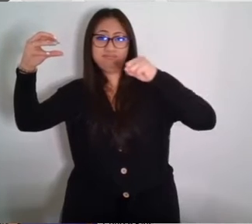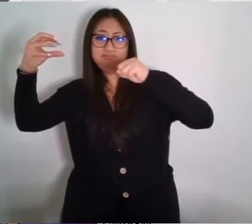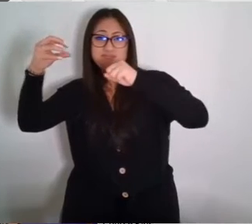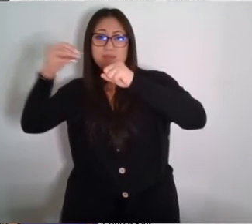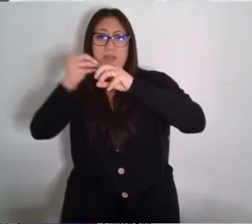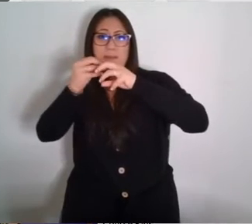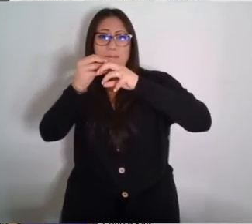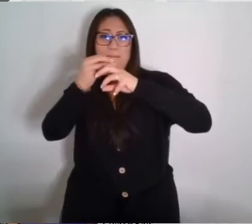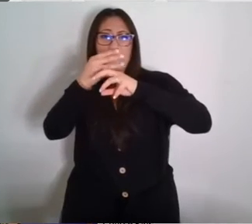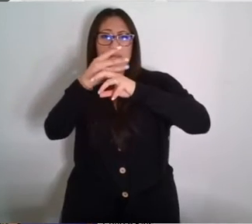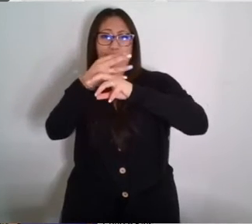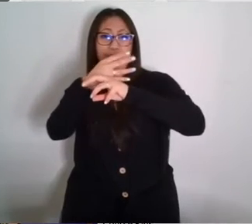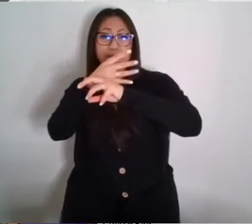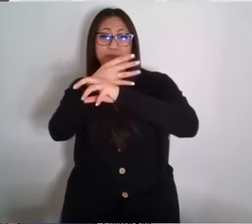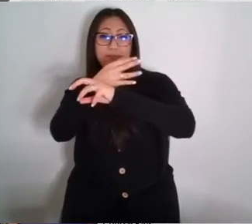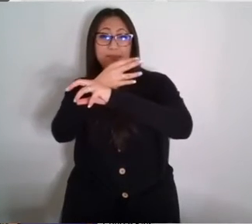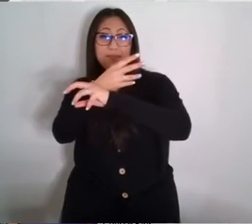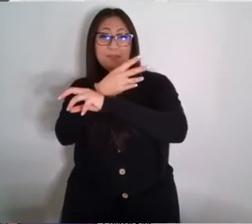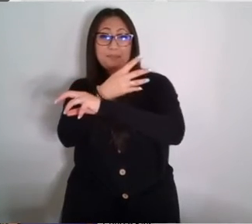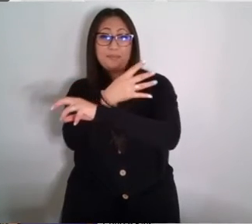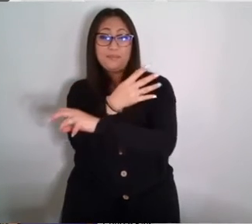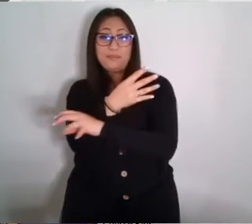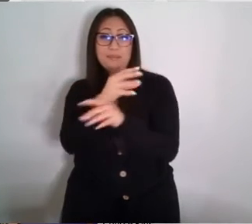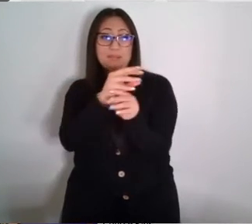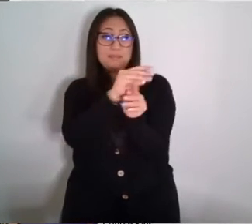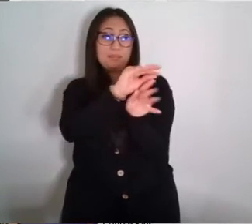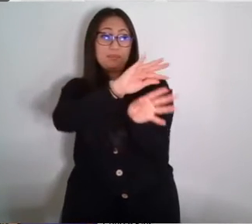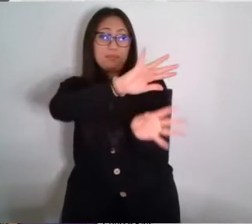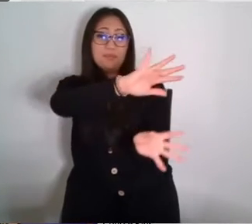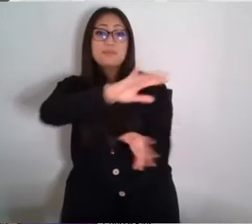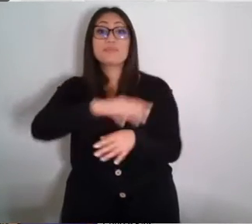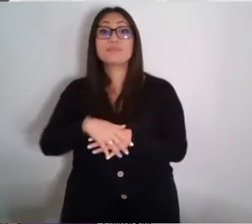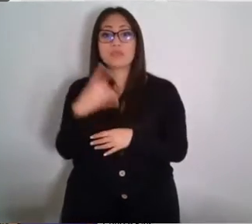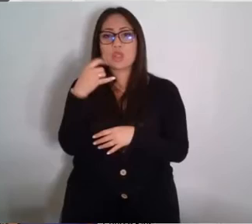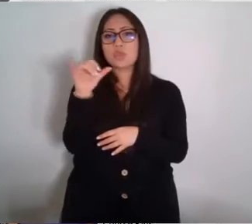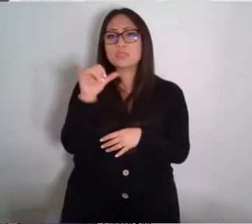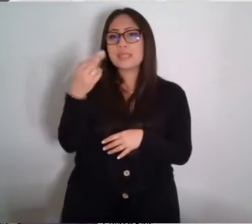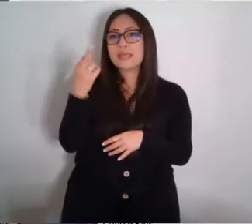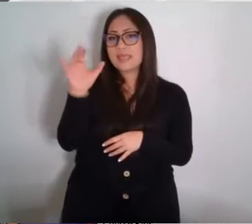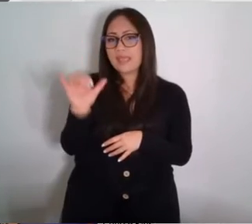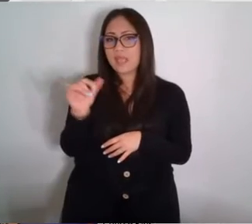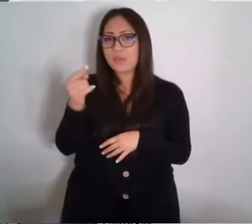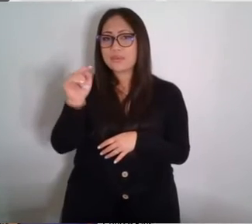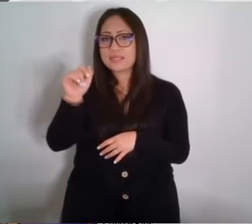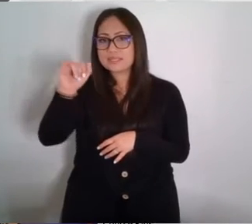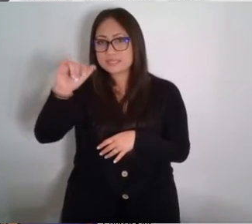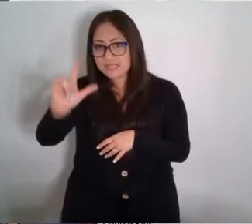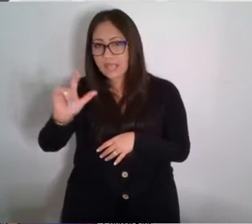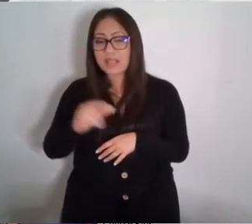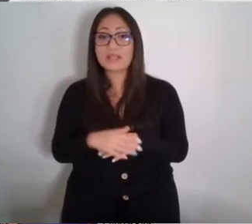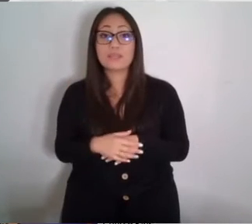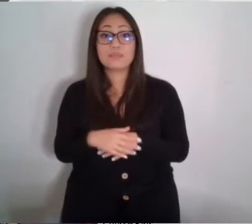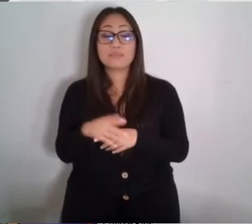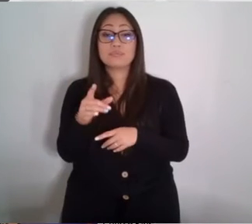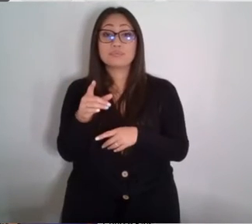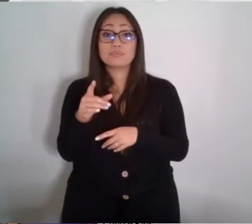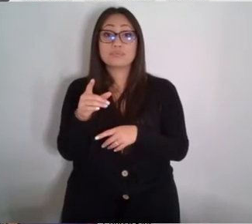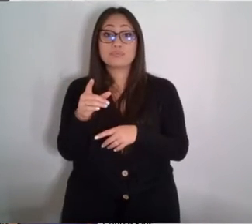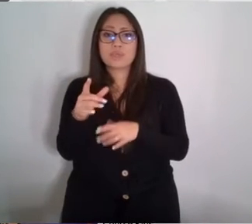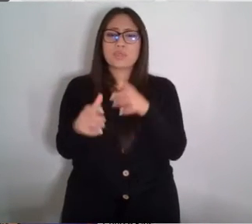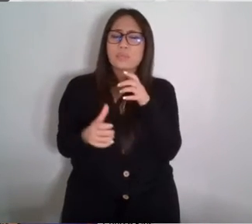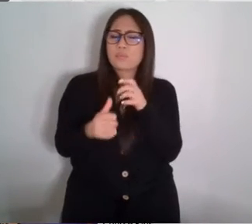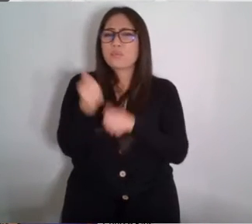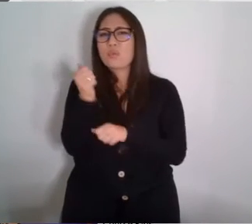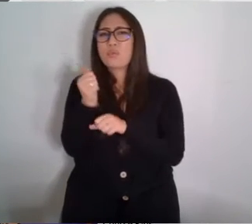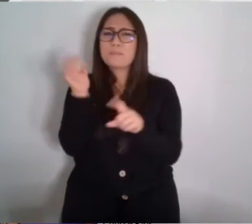stream behind the comet, making it look like it has, well, a big hairy tail. Our solar system's most famous comet is probably the one known as